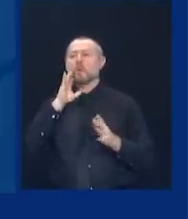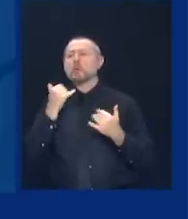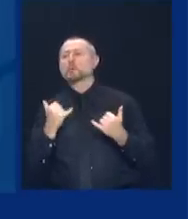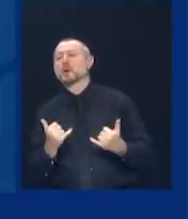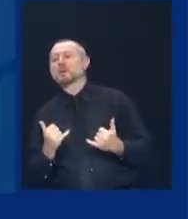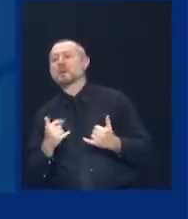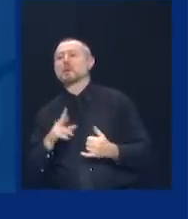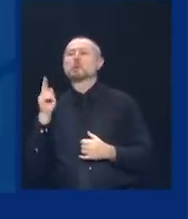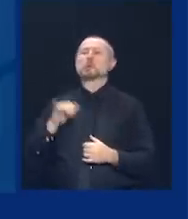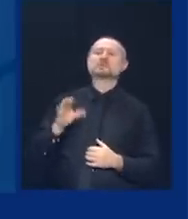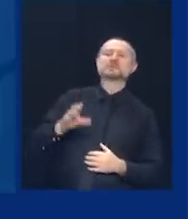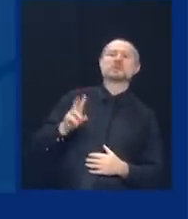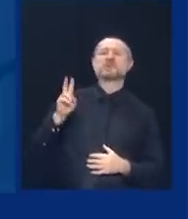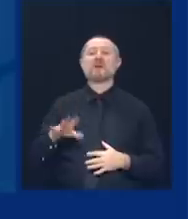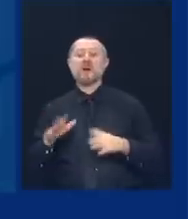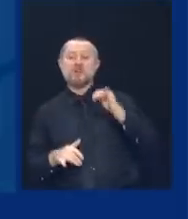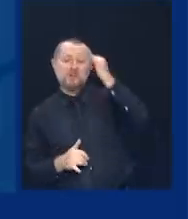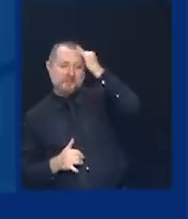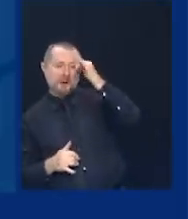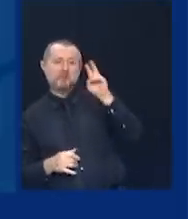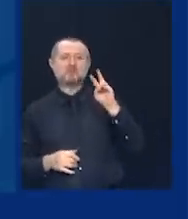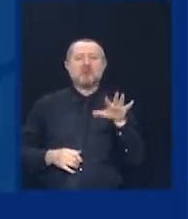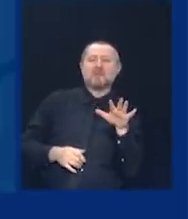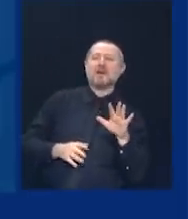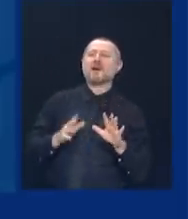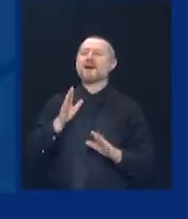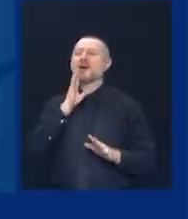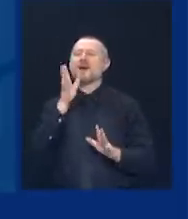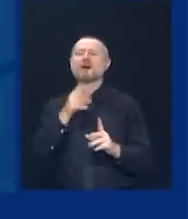2.5. Buffalo's at 2.5. Yeah, what does that mean?